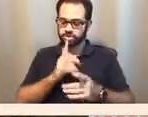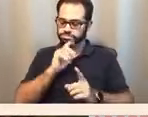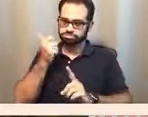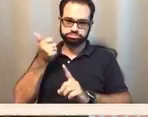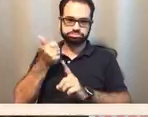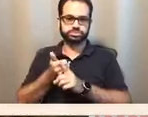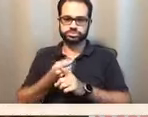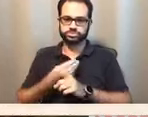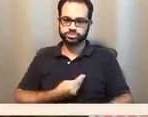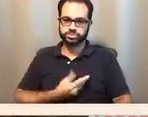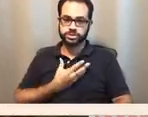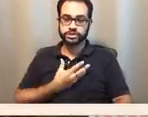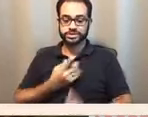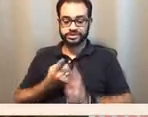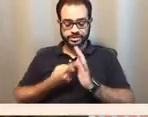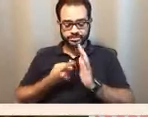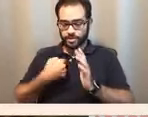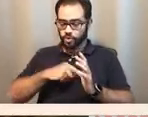have to stop in our tracks,